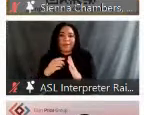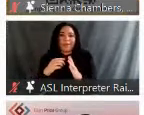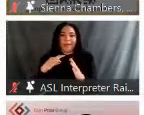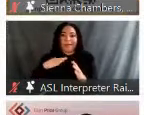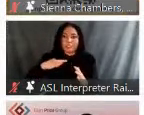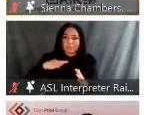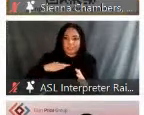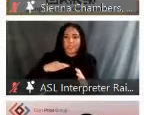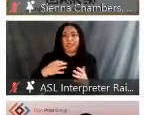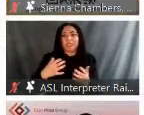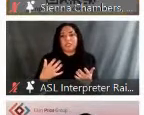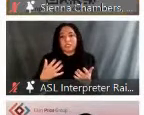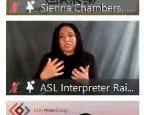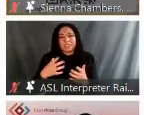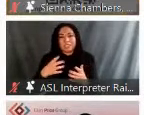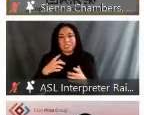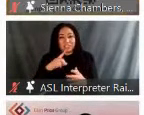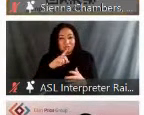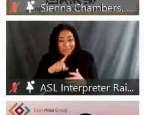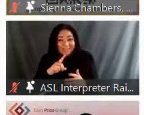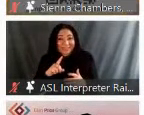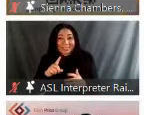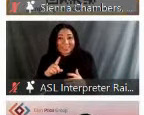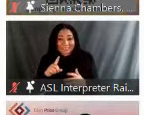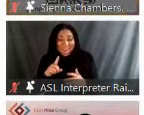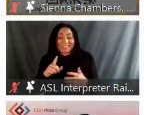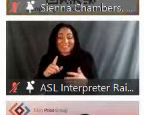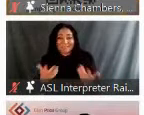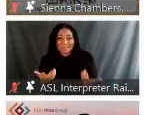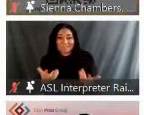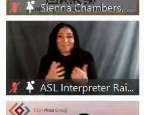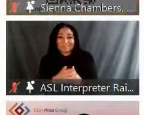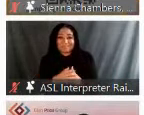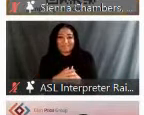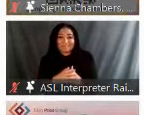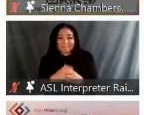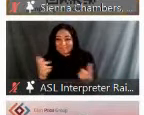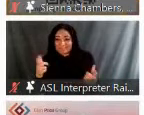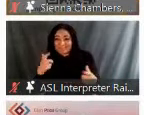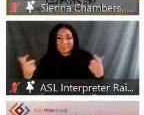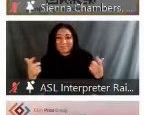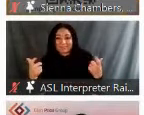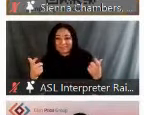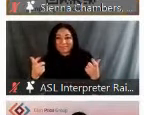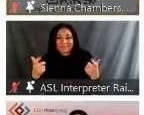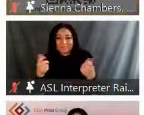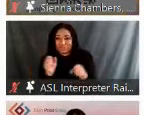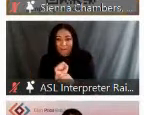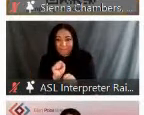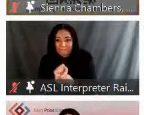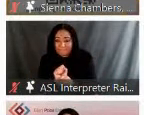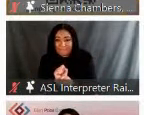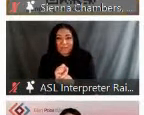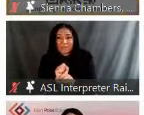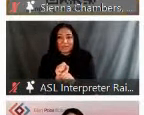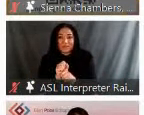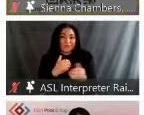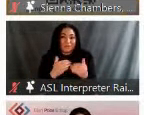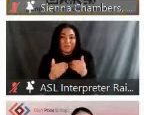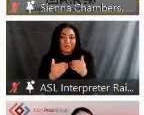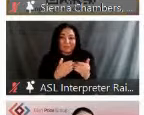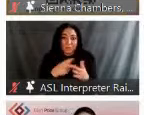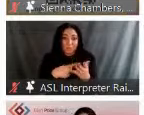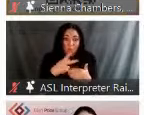component, it's quite a very gigantic task, even for the program